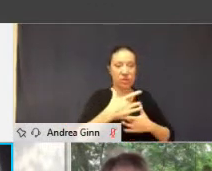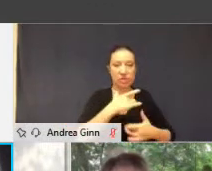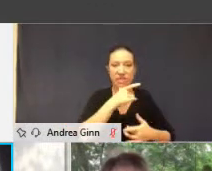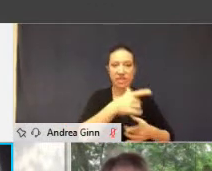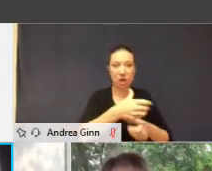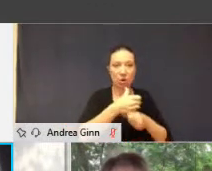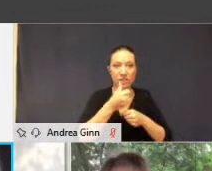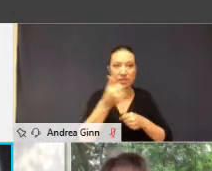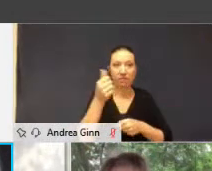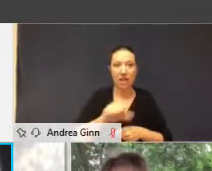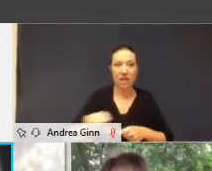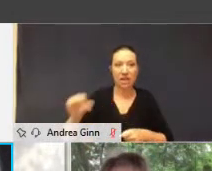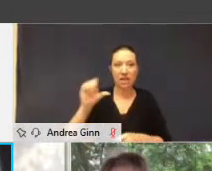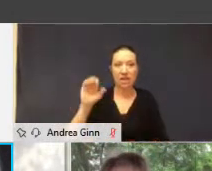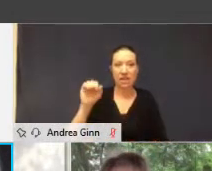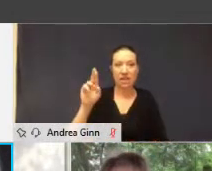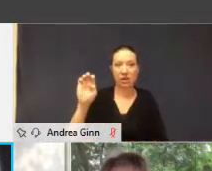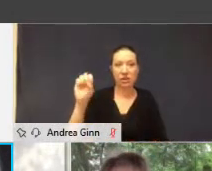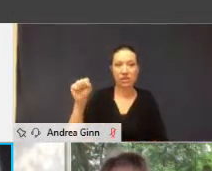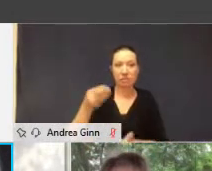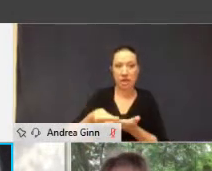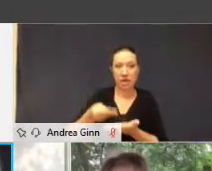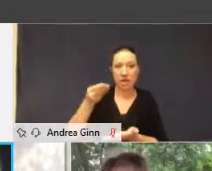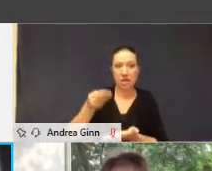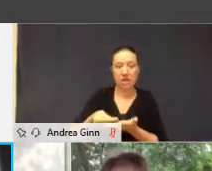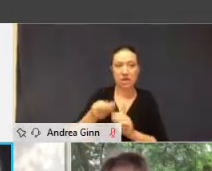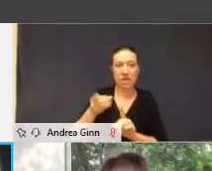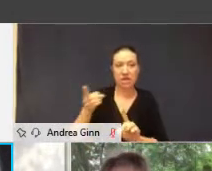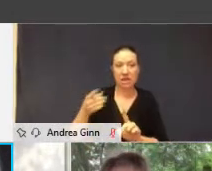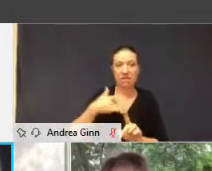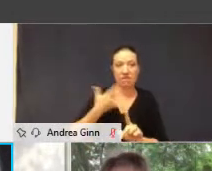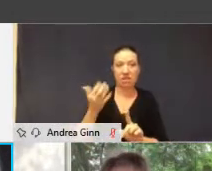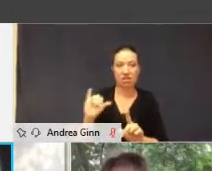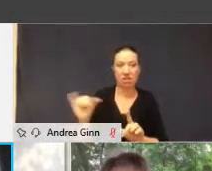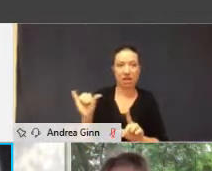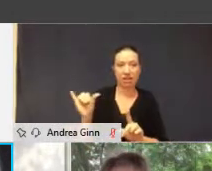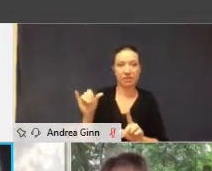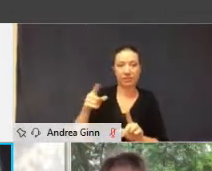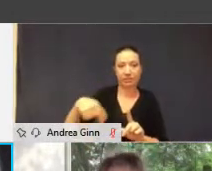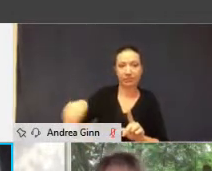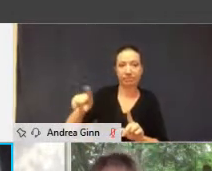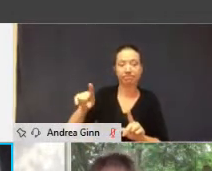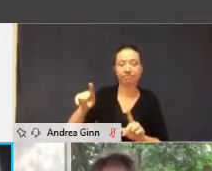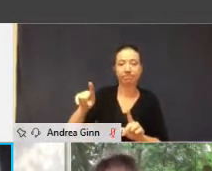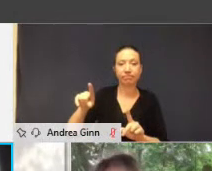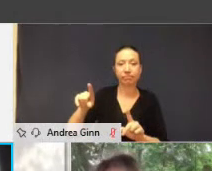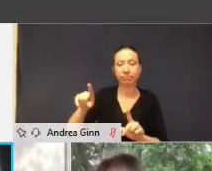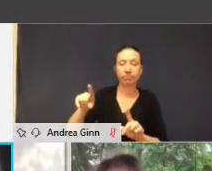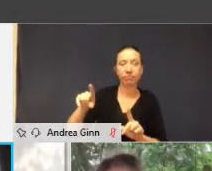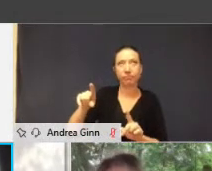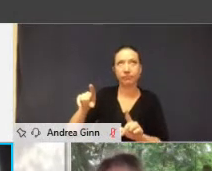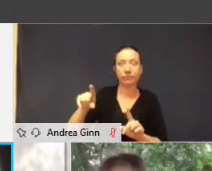CARES money. They feel like some of them are being